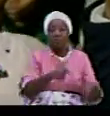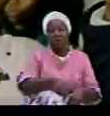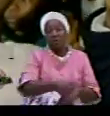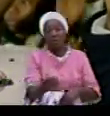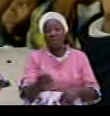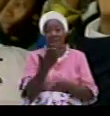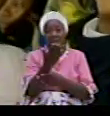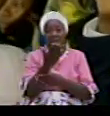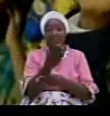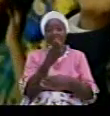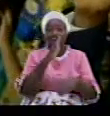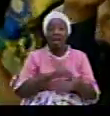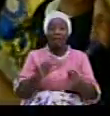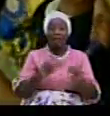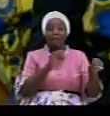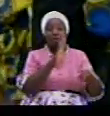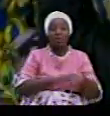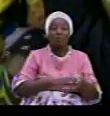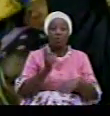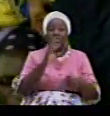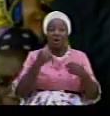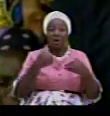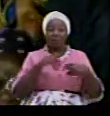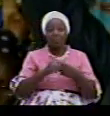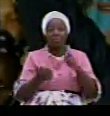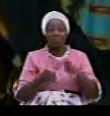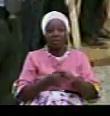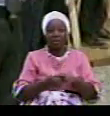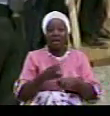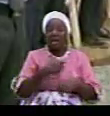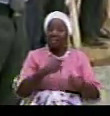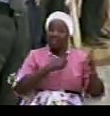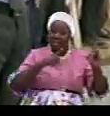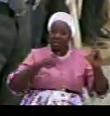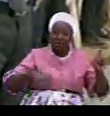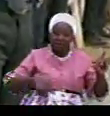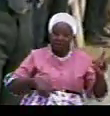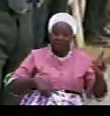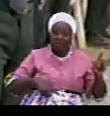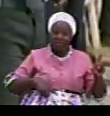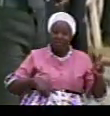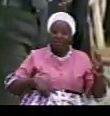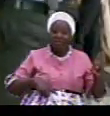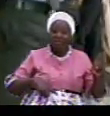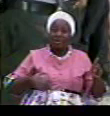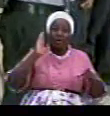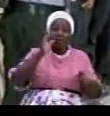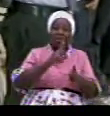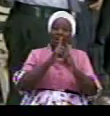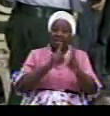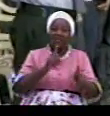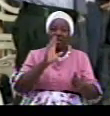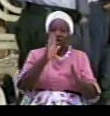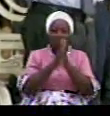you have the challenge, and the Lord will answer your prayer,